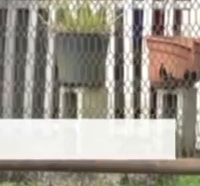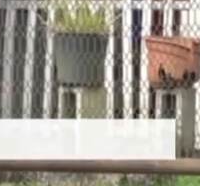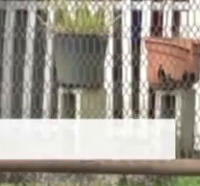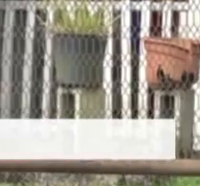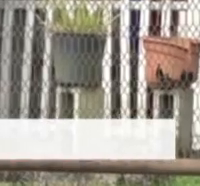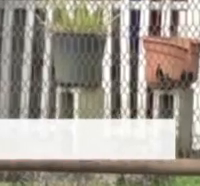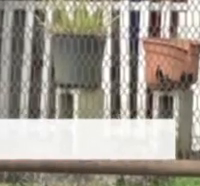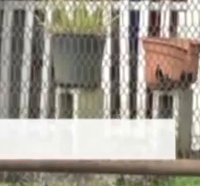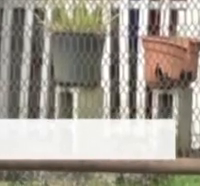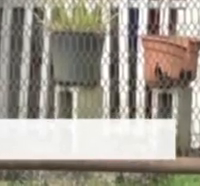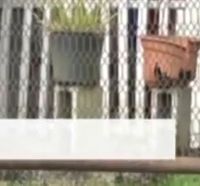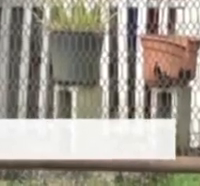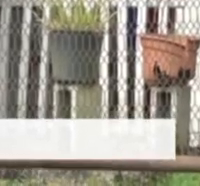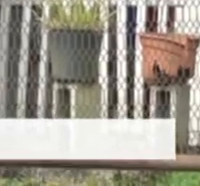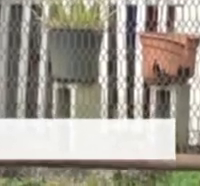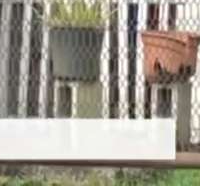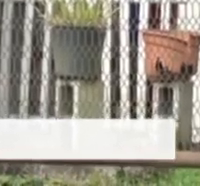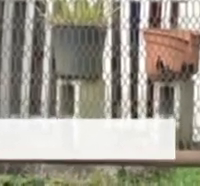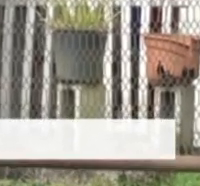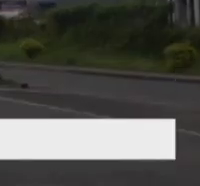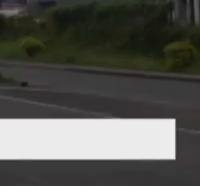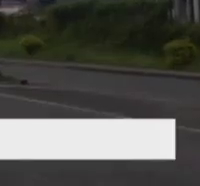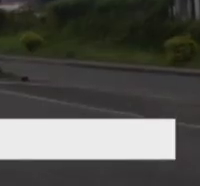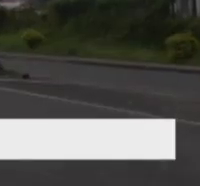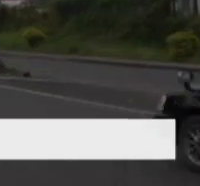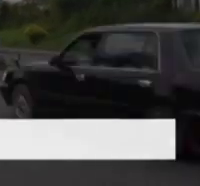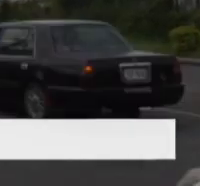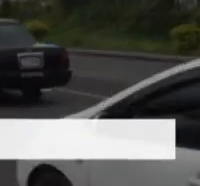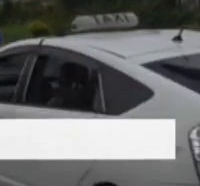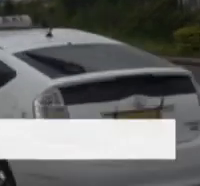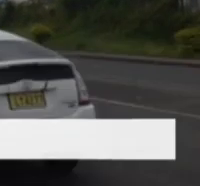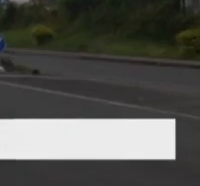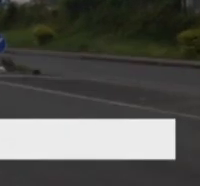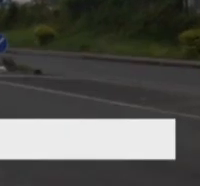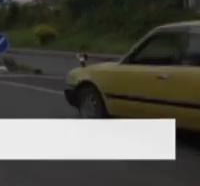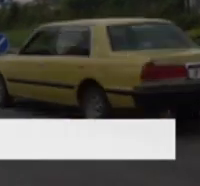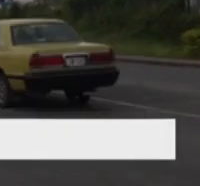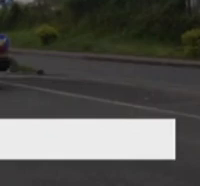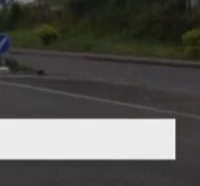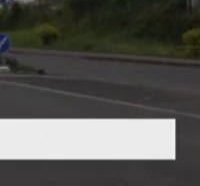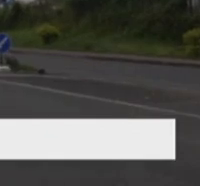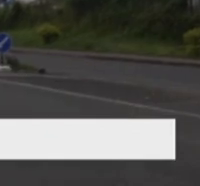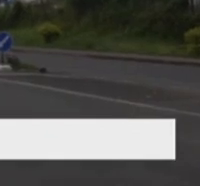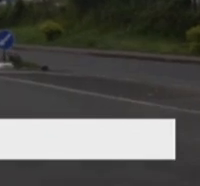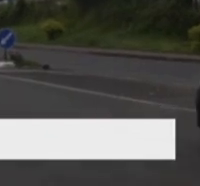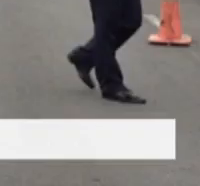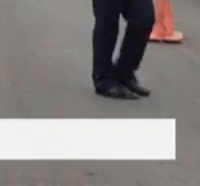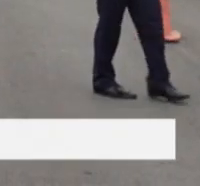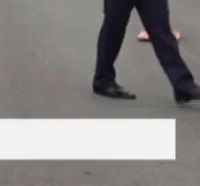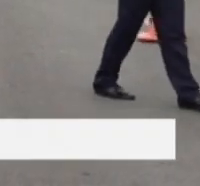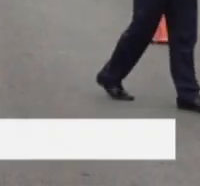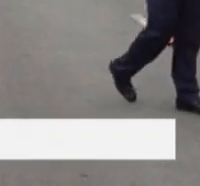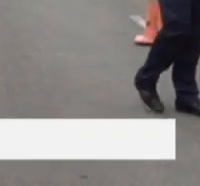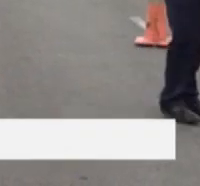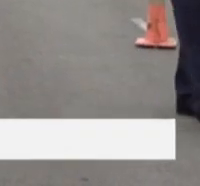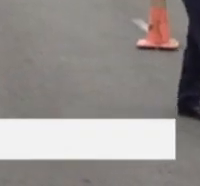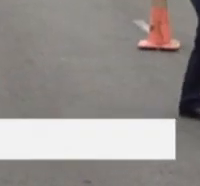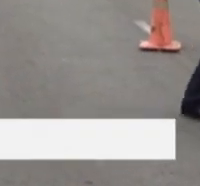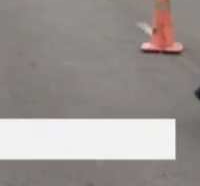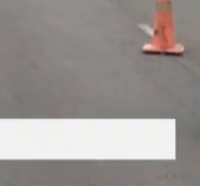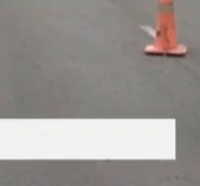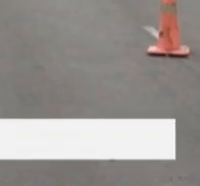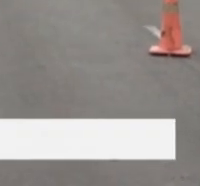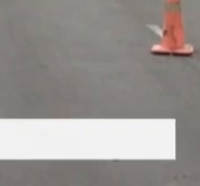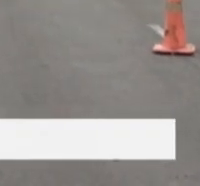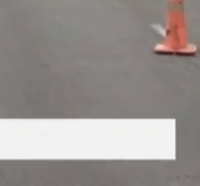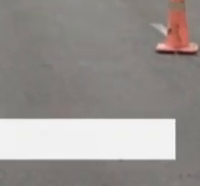pattern associated with the cases indicates that there are more locally transmitted cases rather than community transmission. He adds cases coming